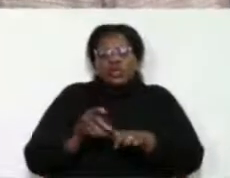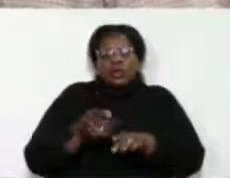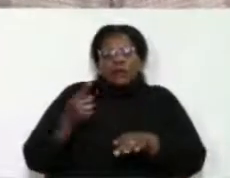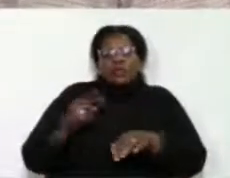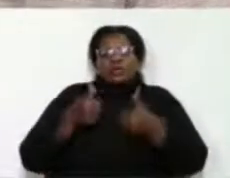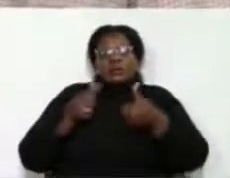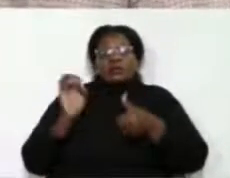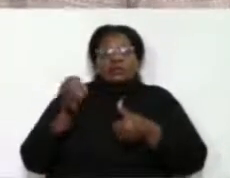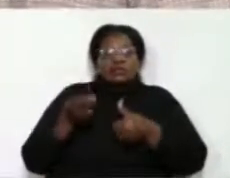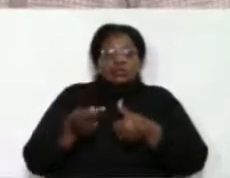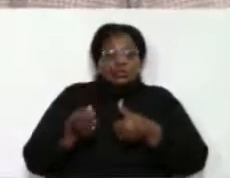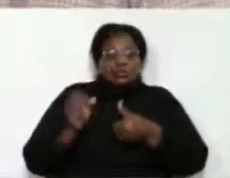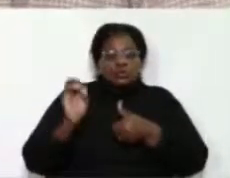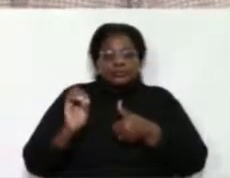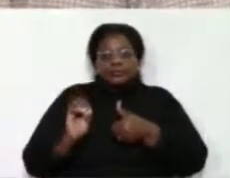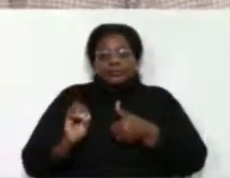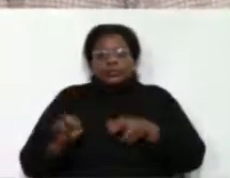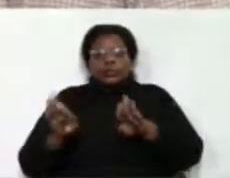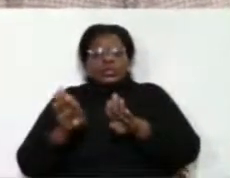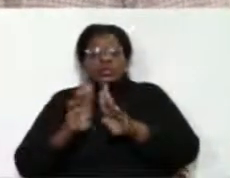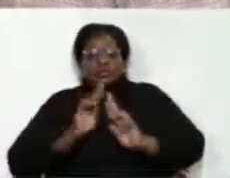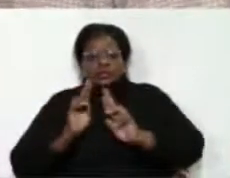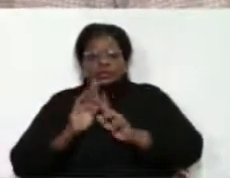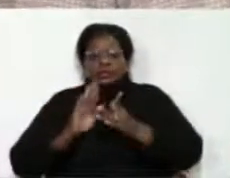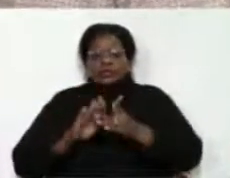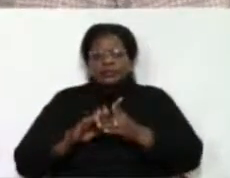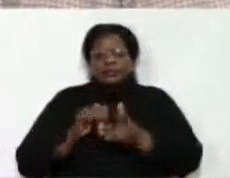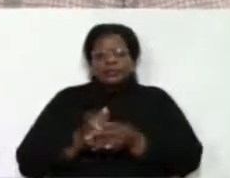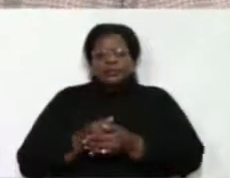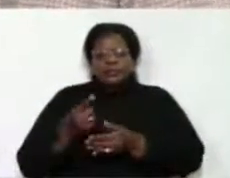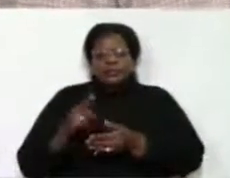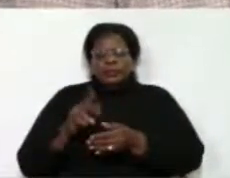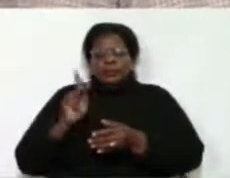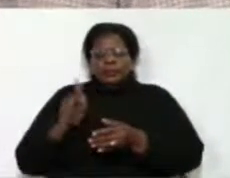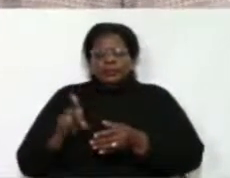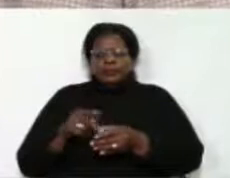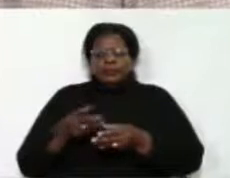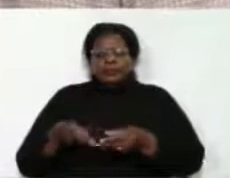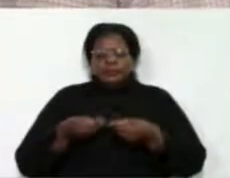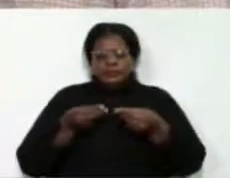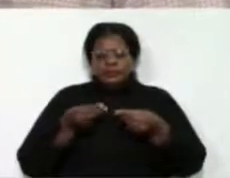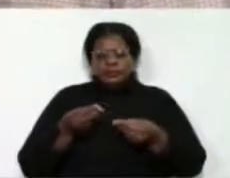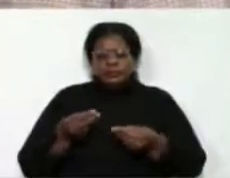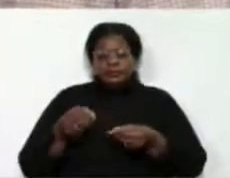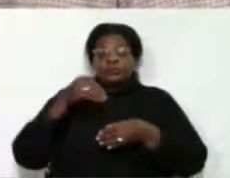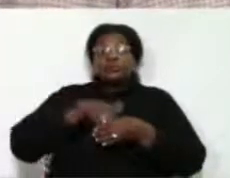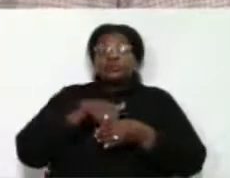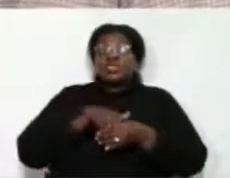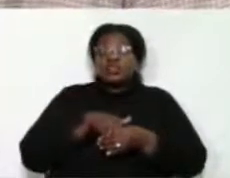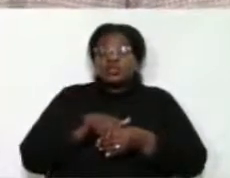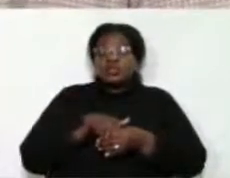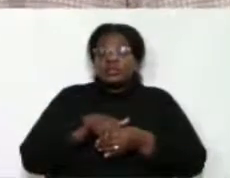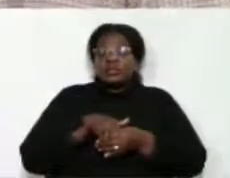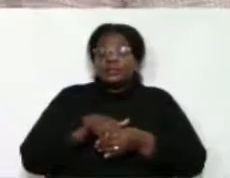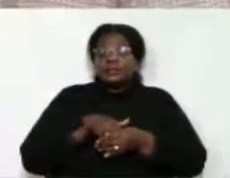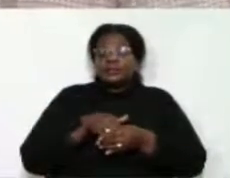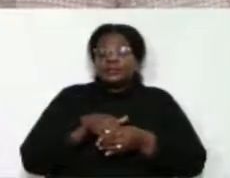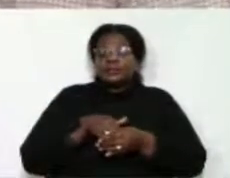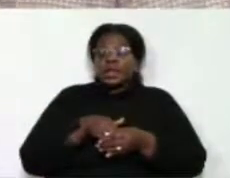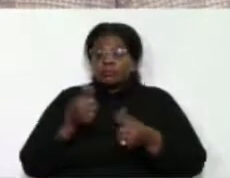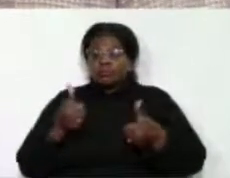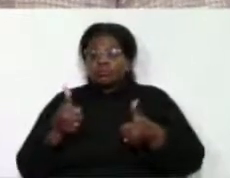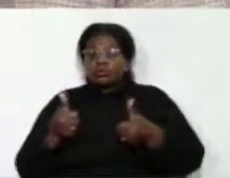I think we said that in the previous episode. But then he brings me in because apparently I am good with money. I